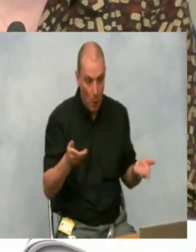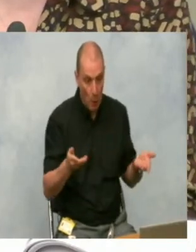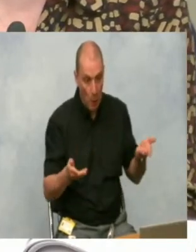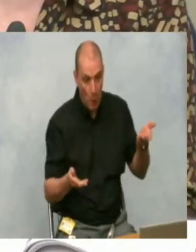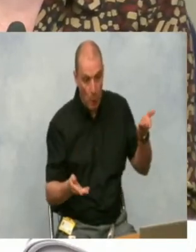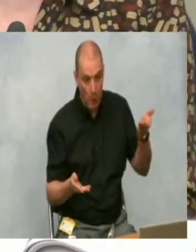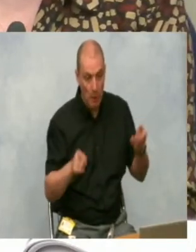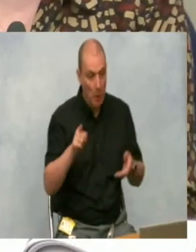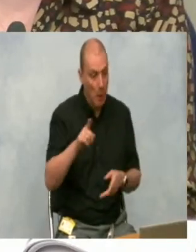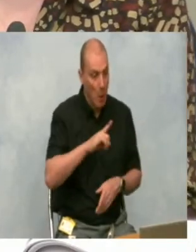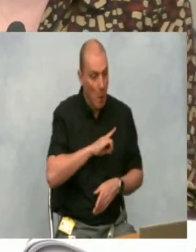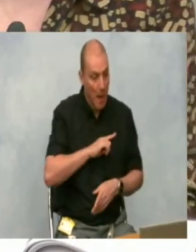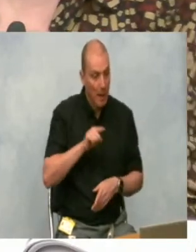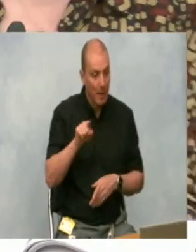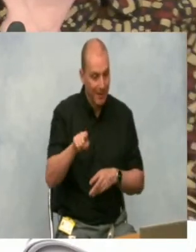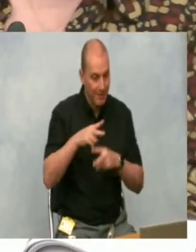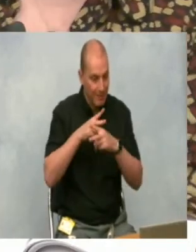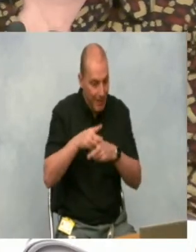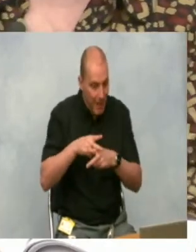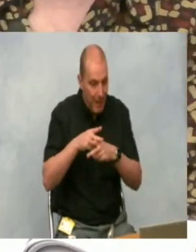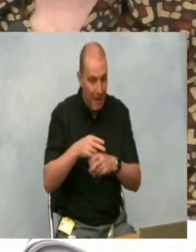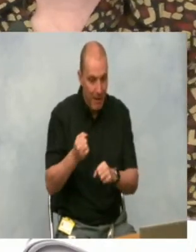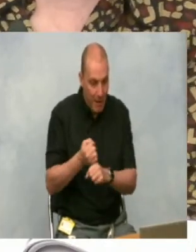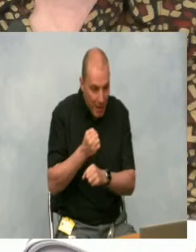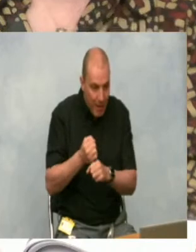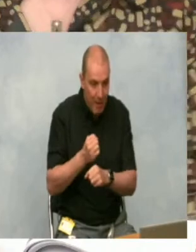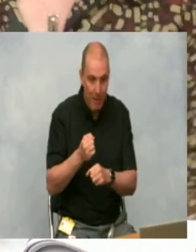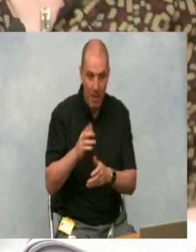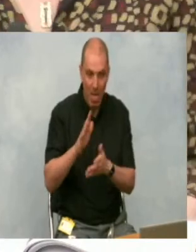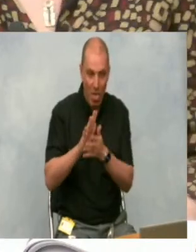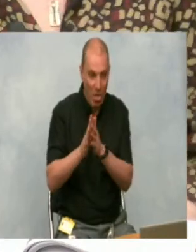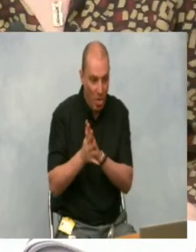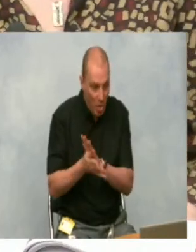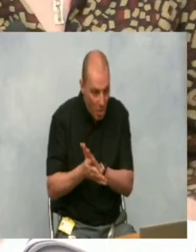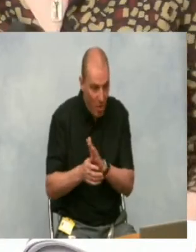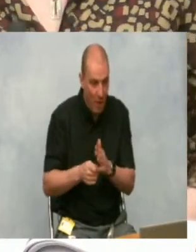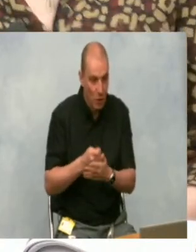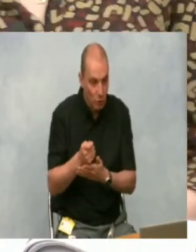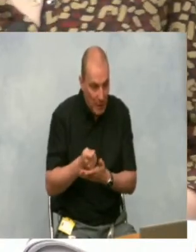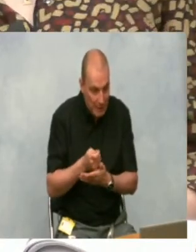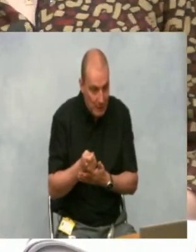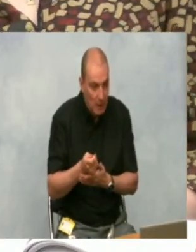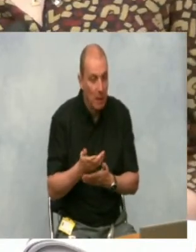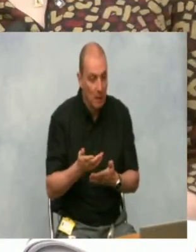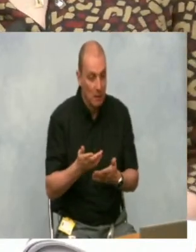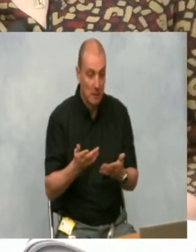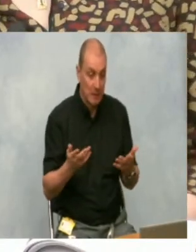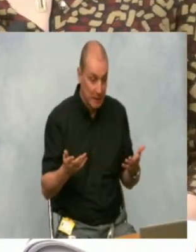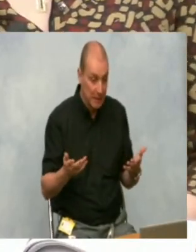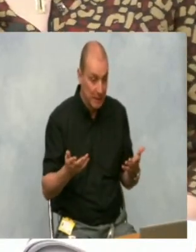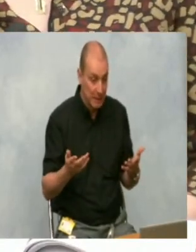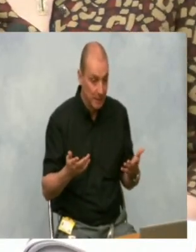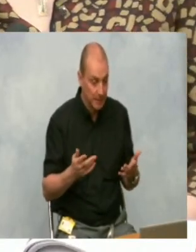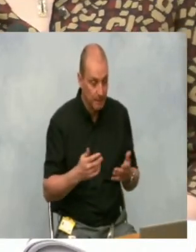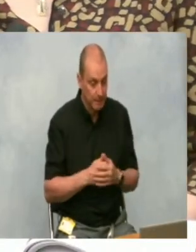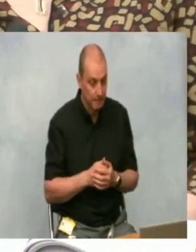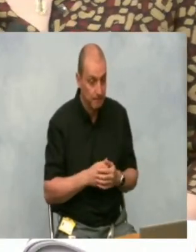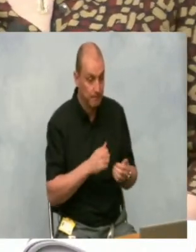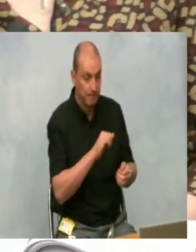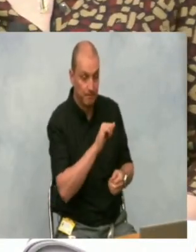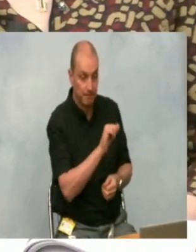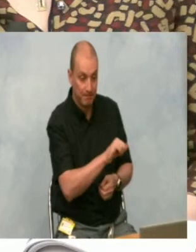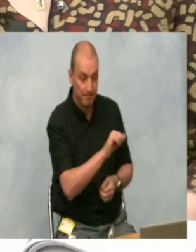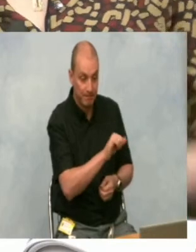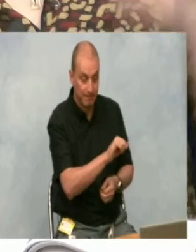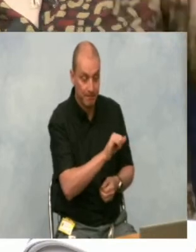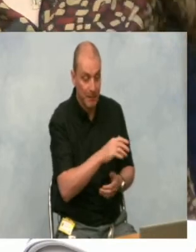best option for the council. Thank you. If I'm going to repeat what I said earlier. I was initially, in